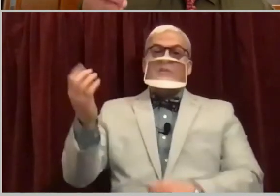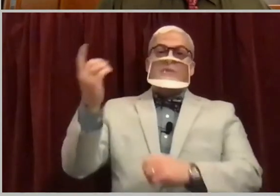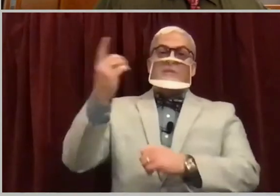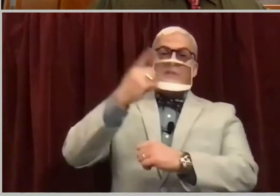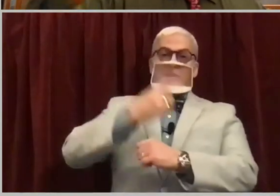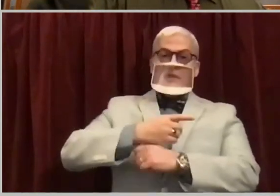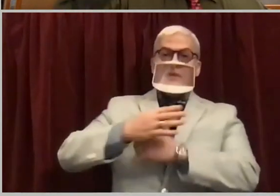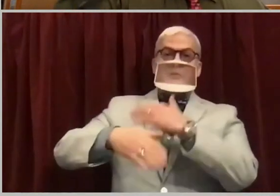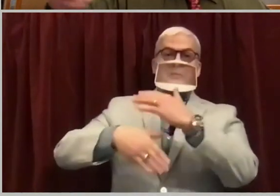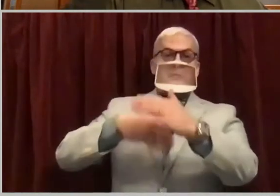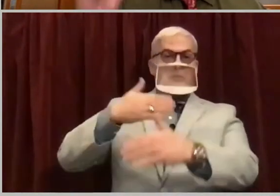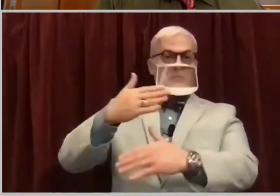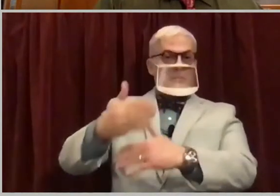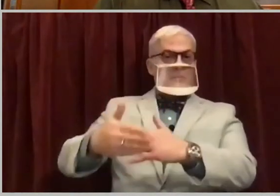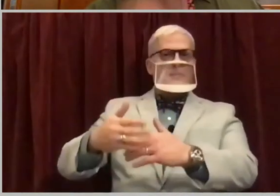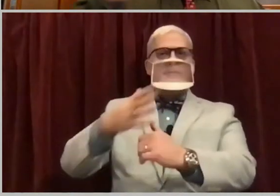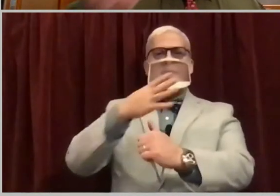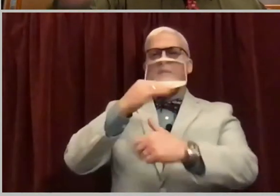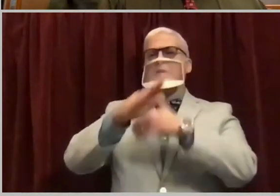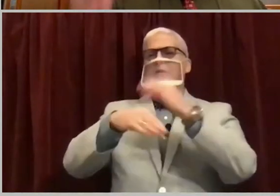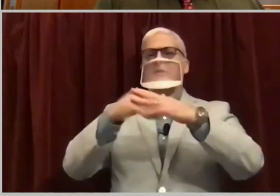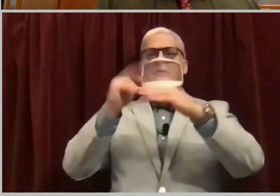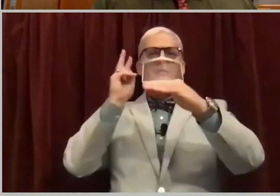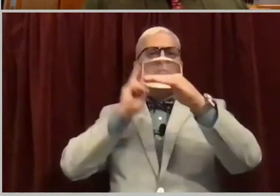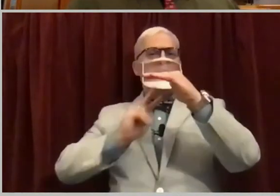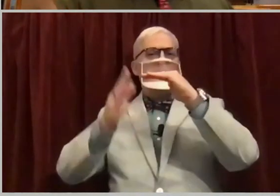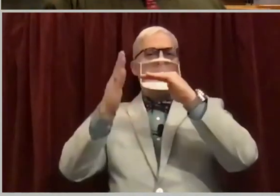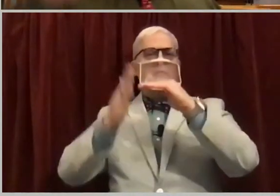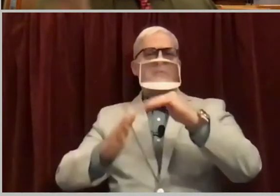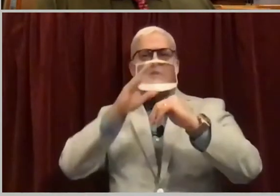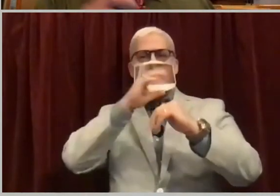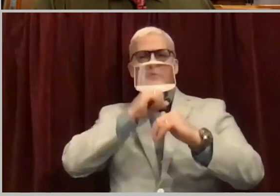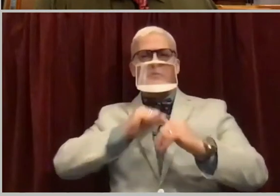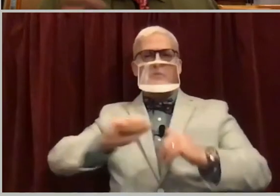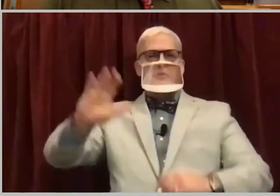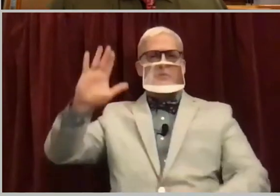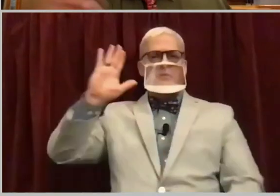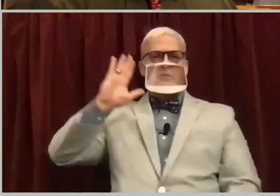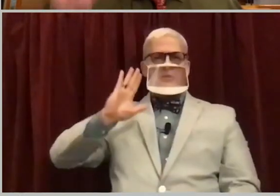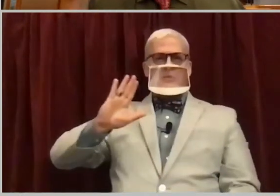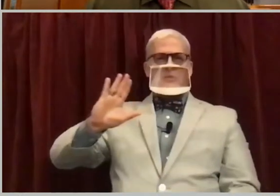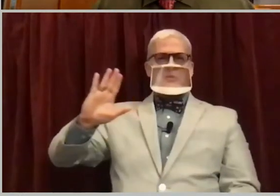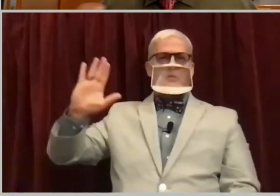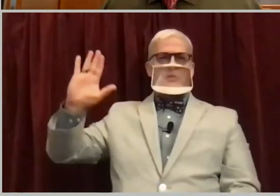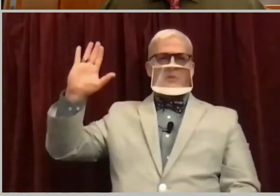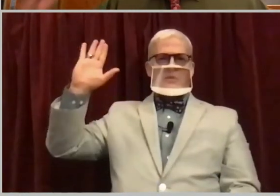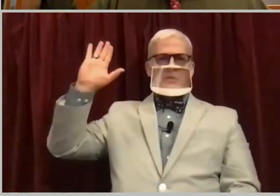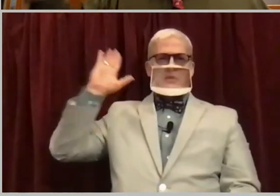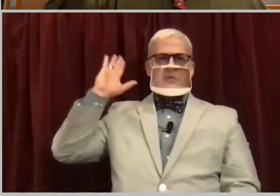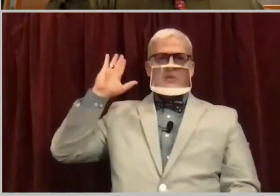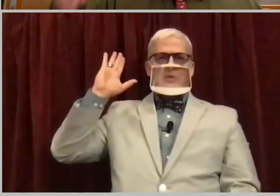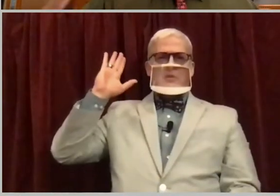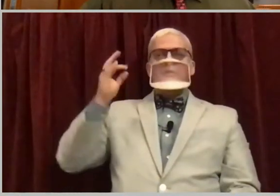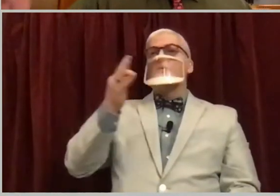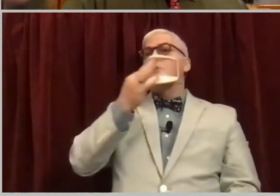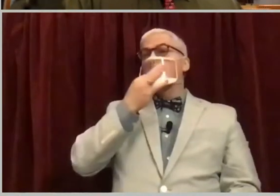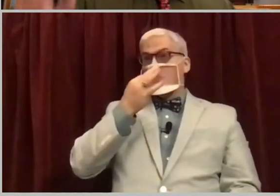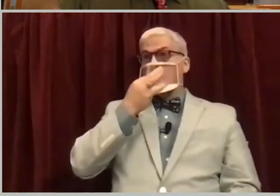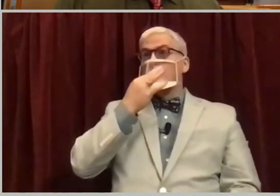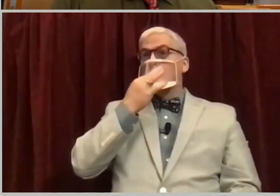the days are hastening on, by prophets seen